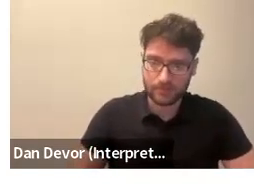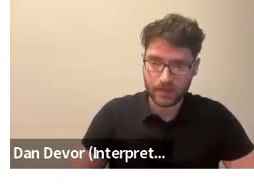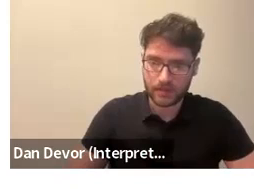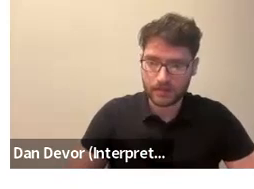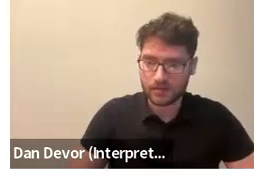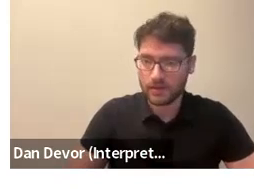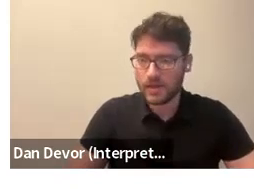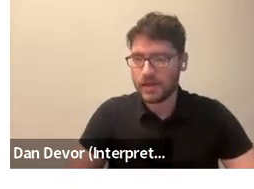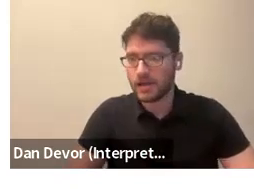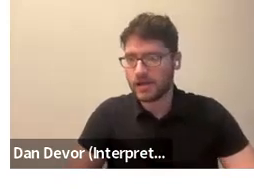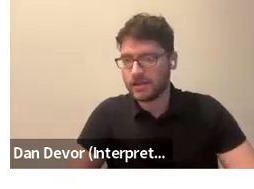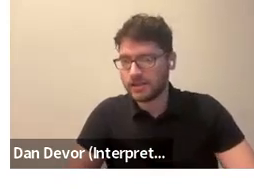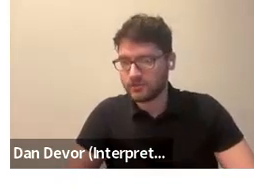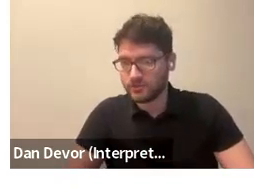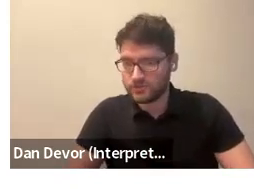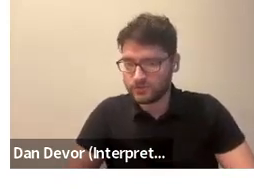either.